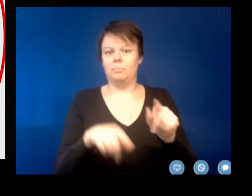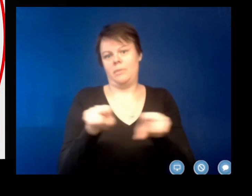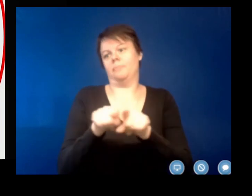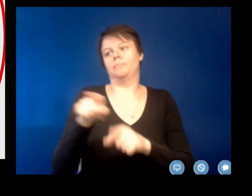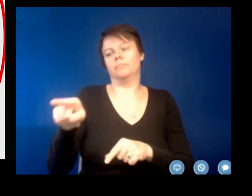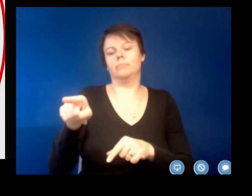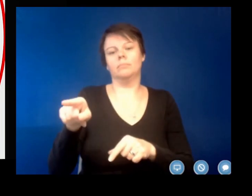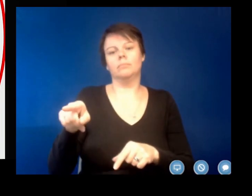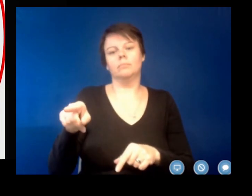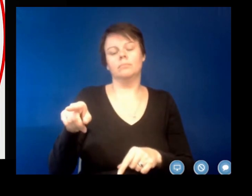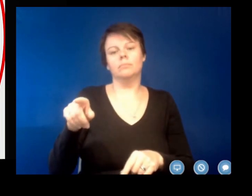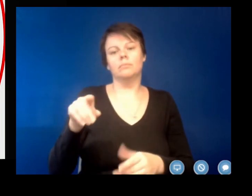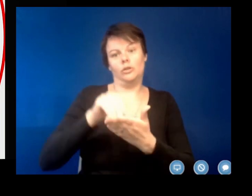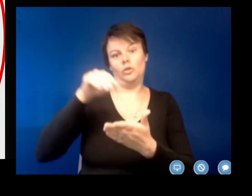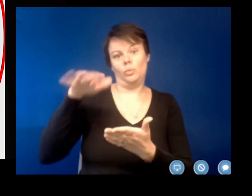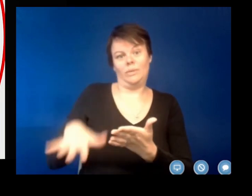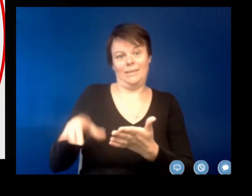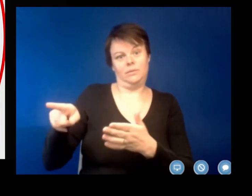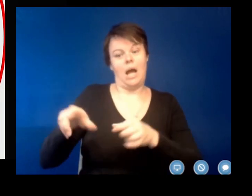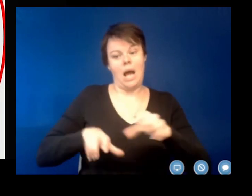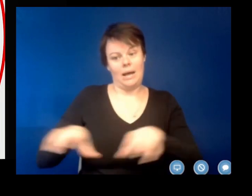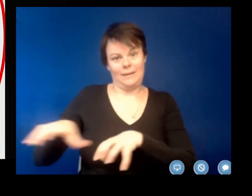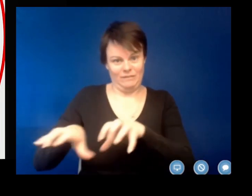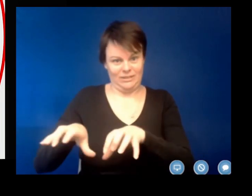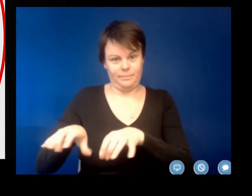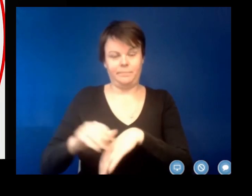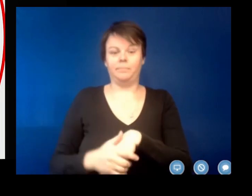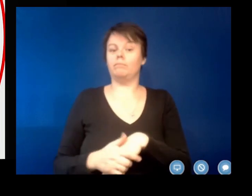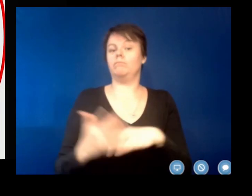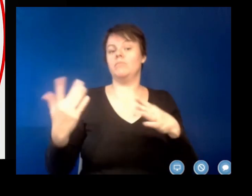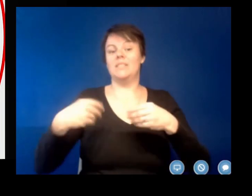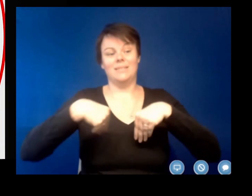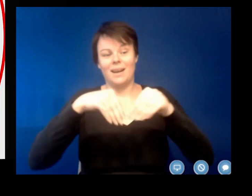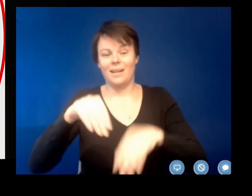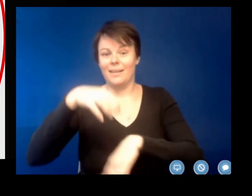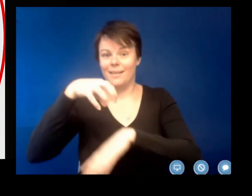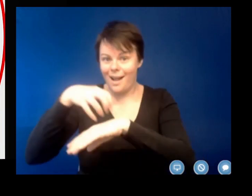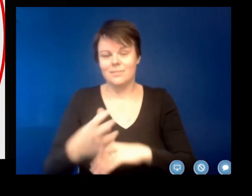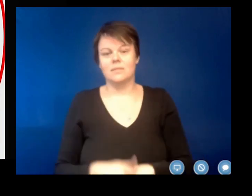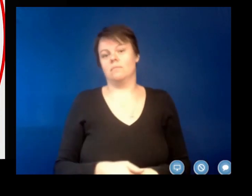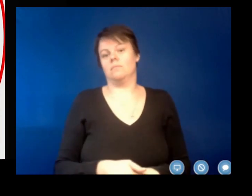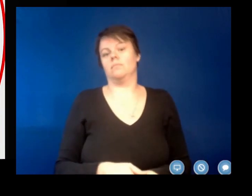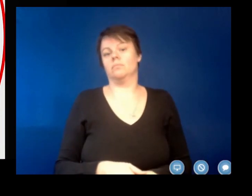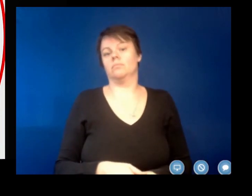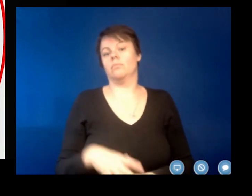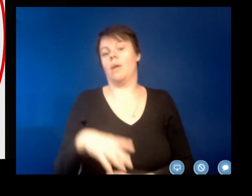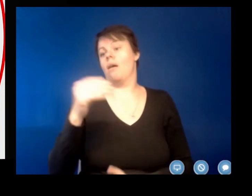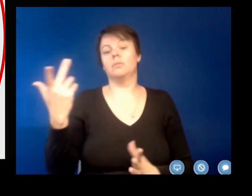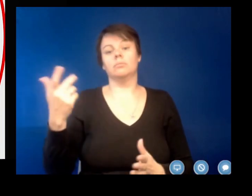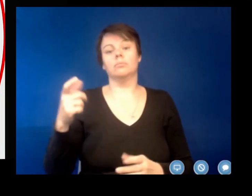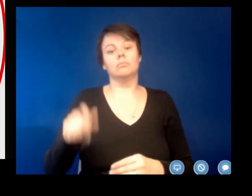a possibility of participation. So the combination of experience,